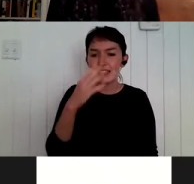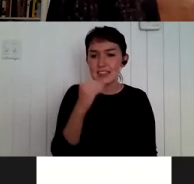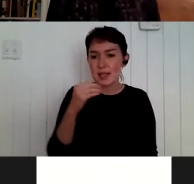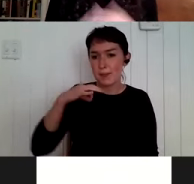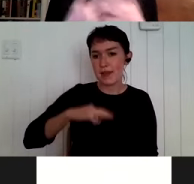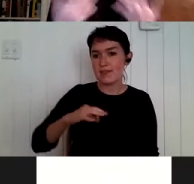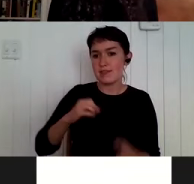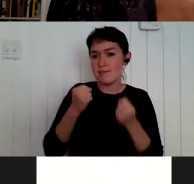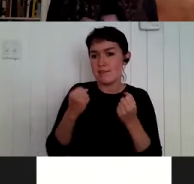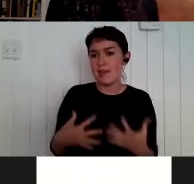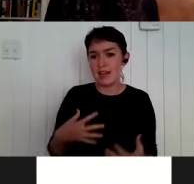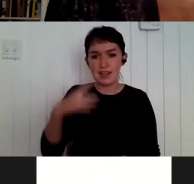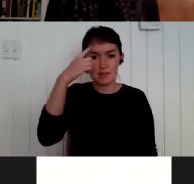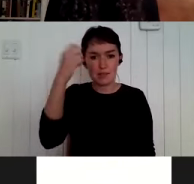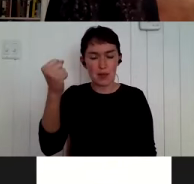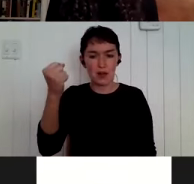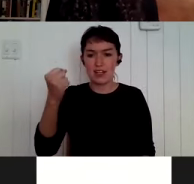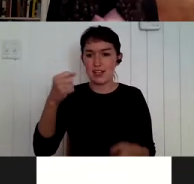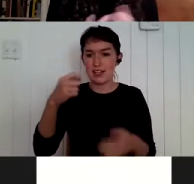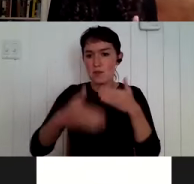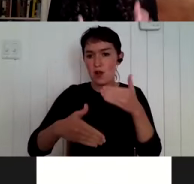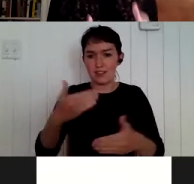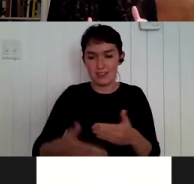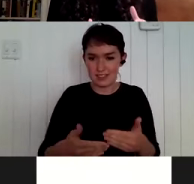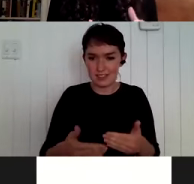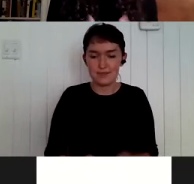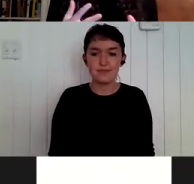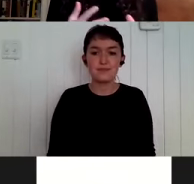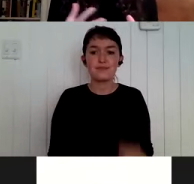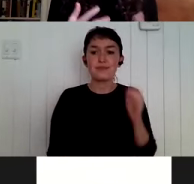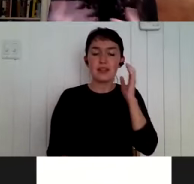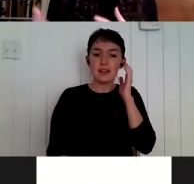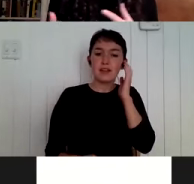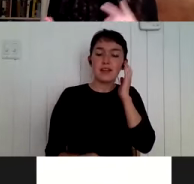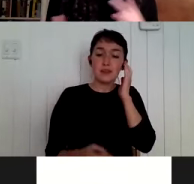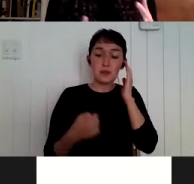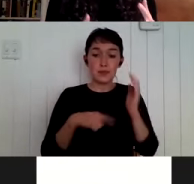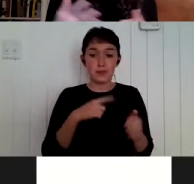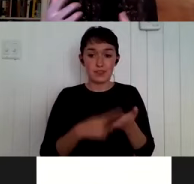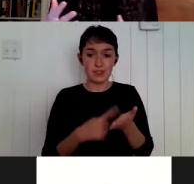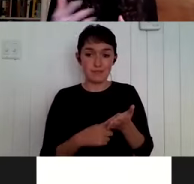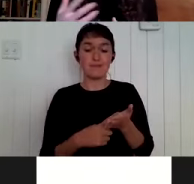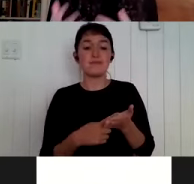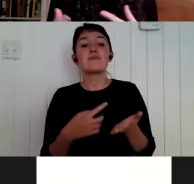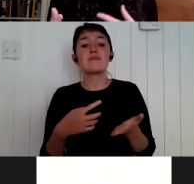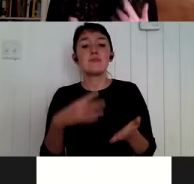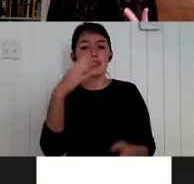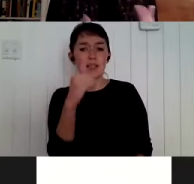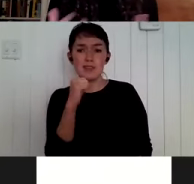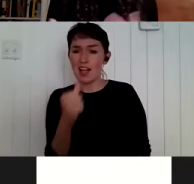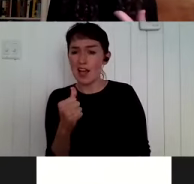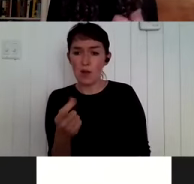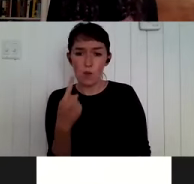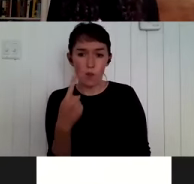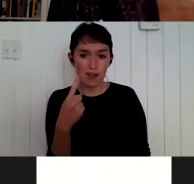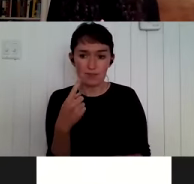processes. We also talked about how sleep isn't a singular thing, but instead is composed of distinct stages